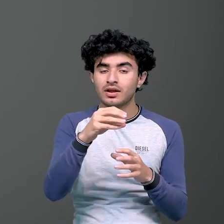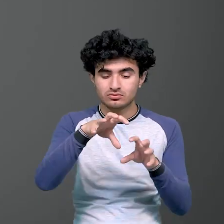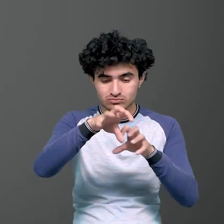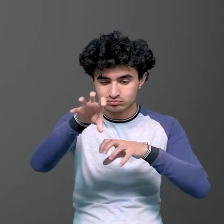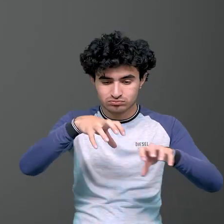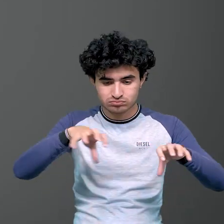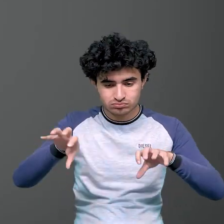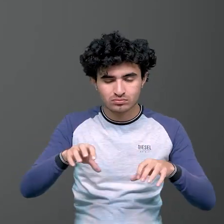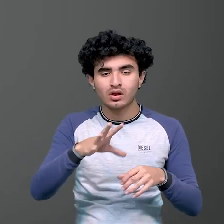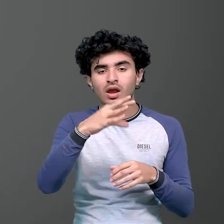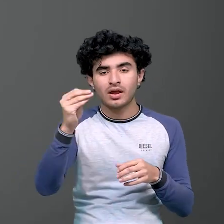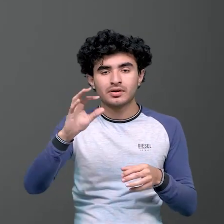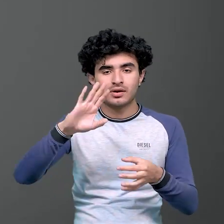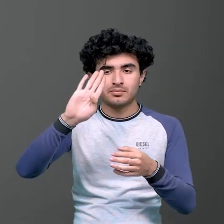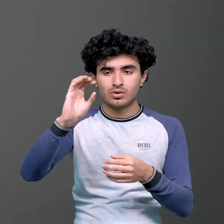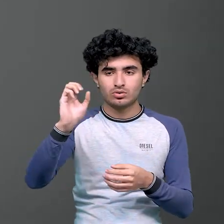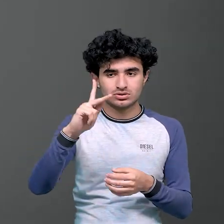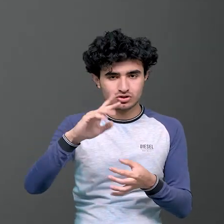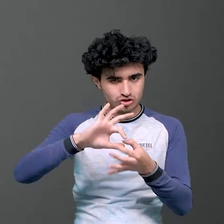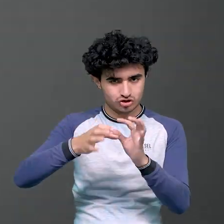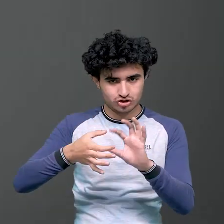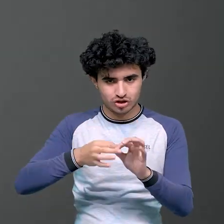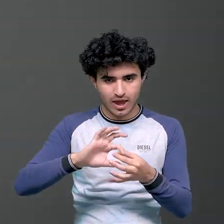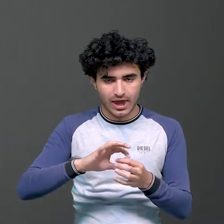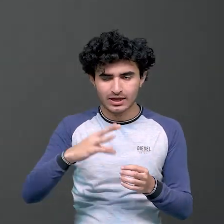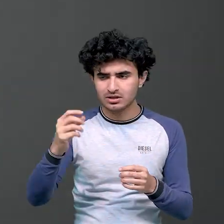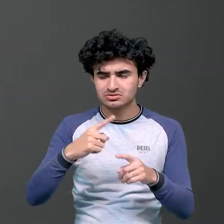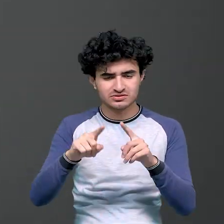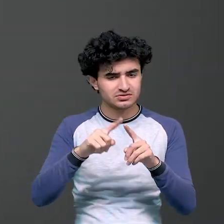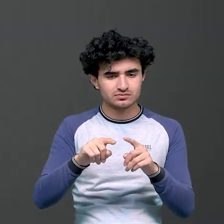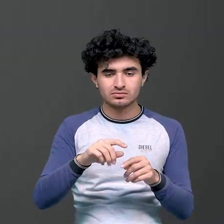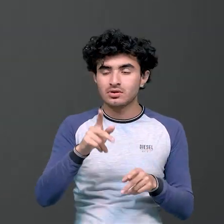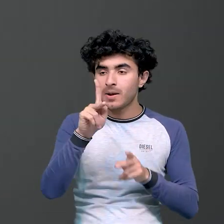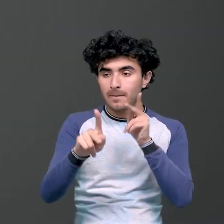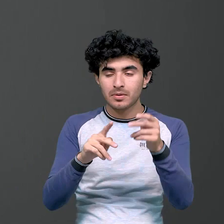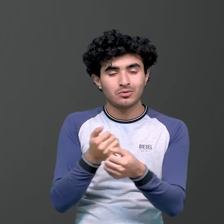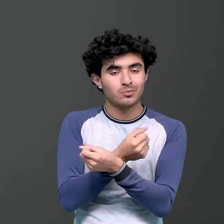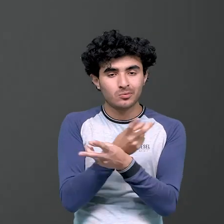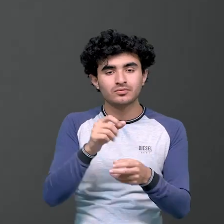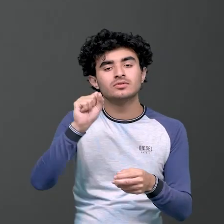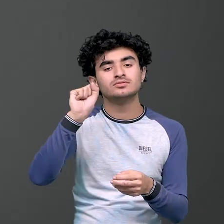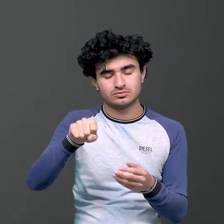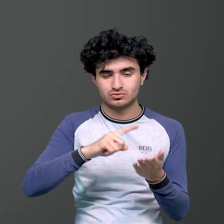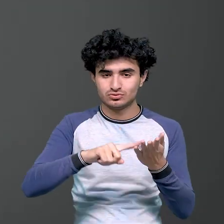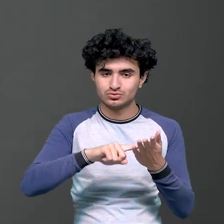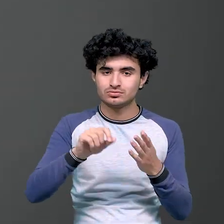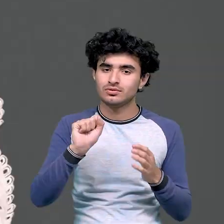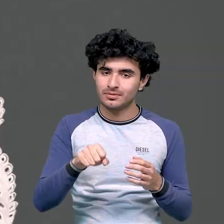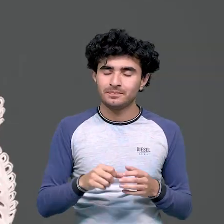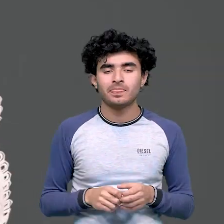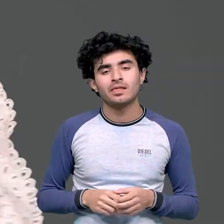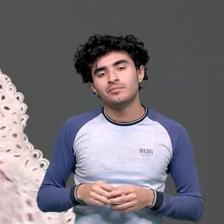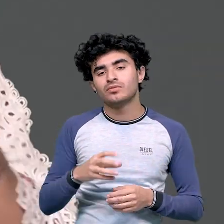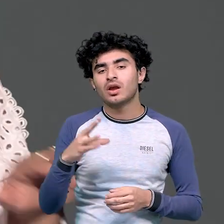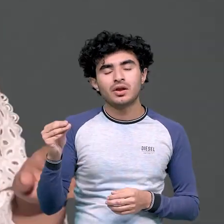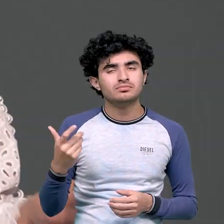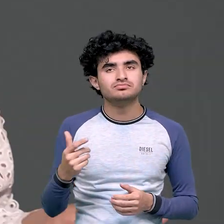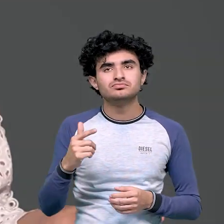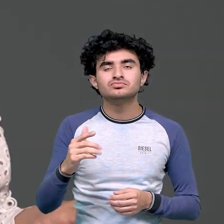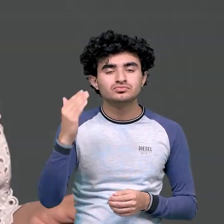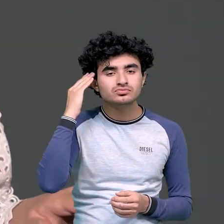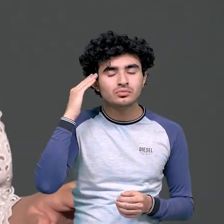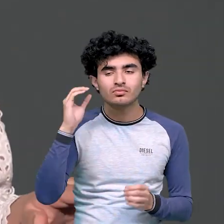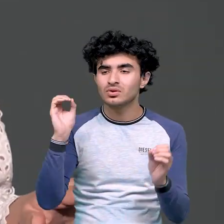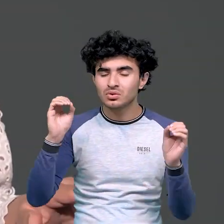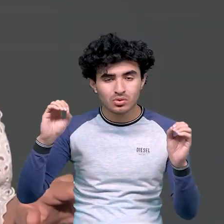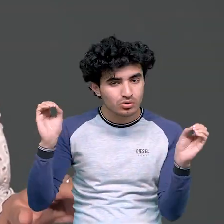So the biggest advantage of crypto or decentralized finance or blockchain is that it can be accessible to